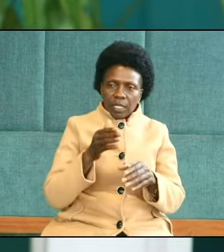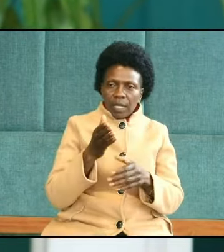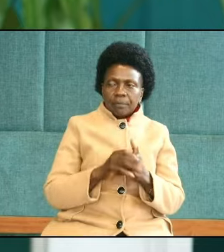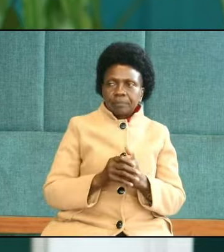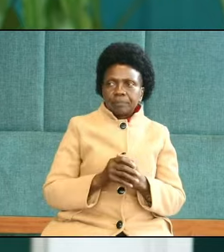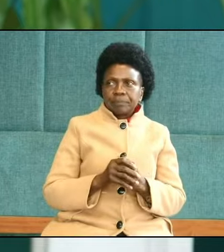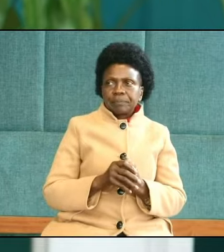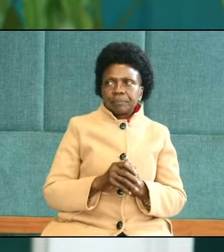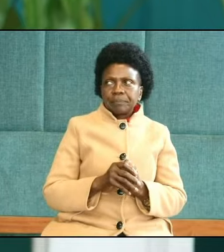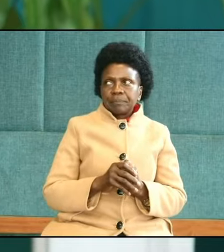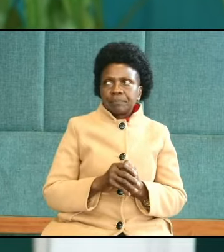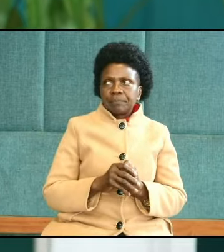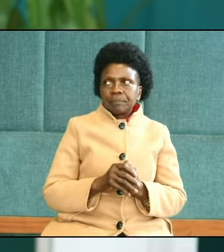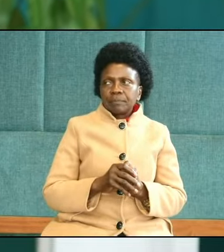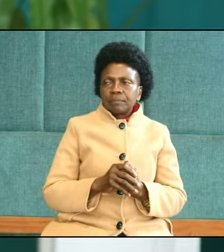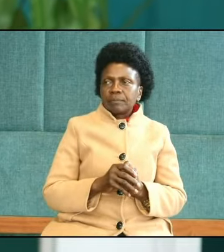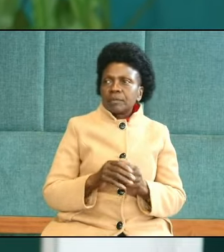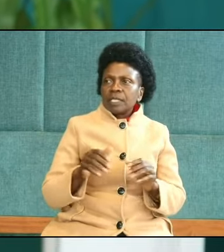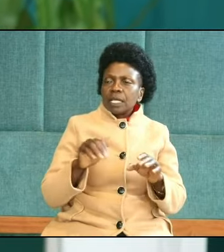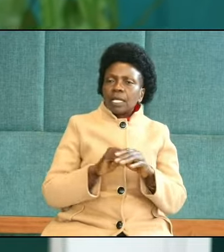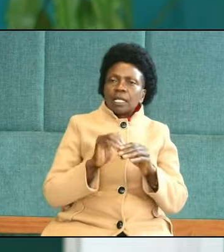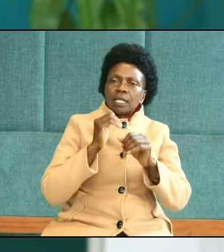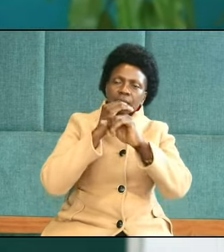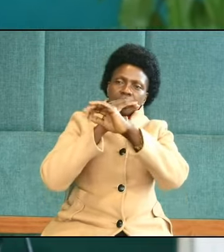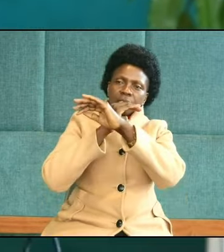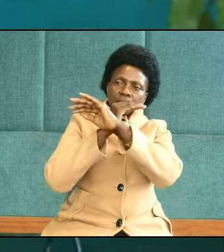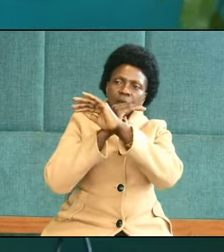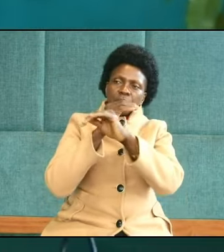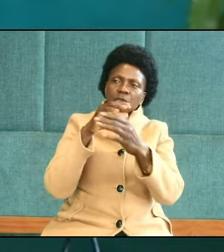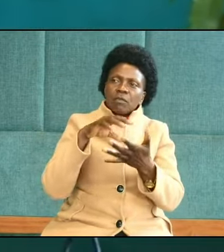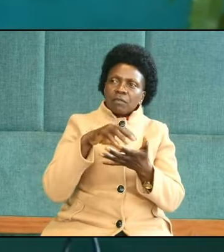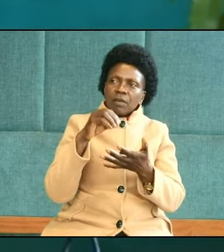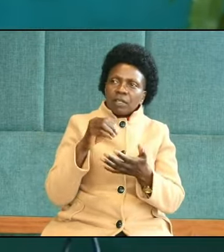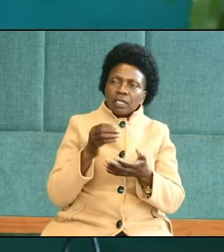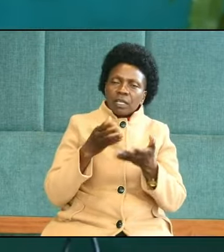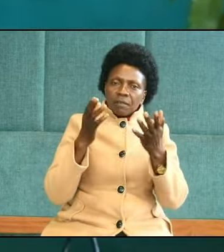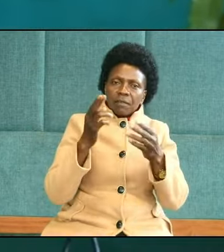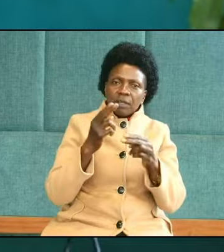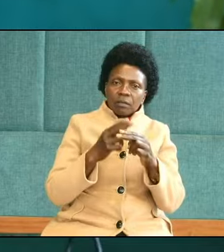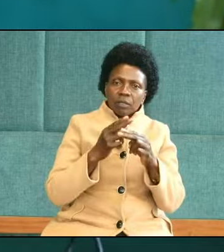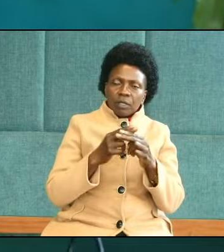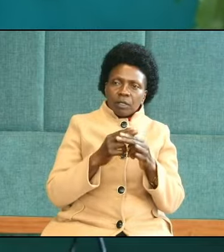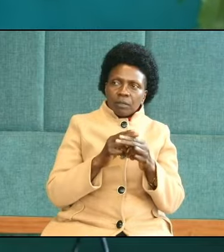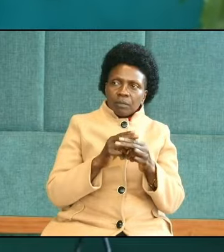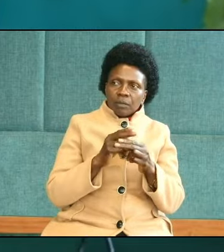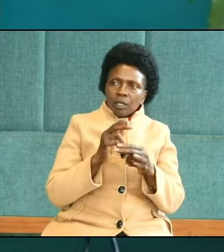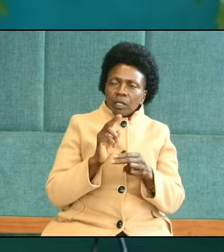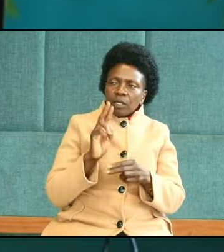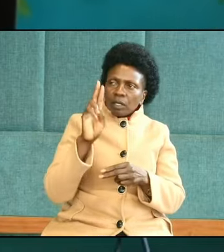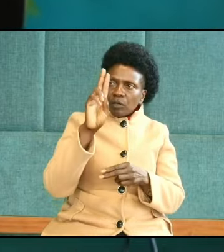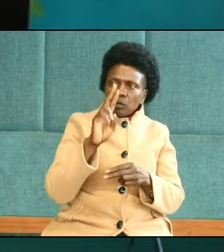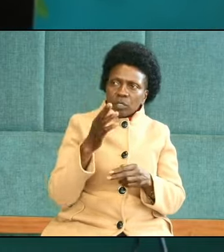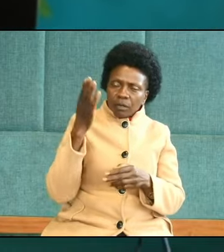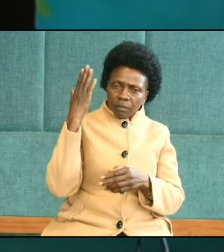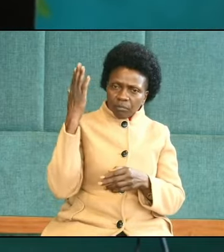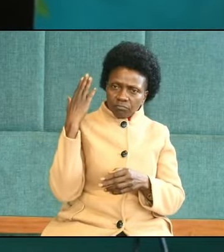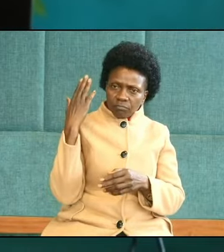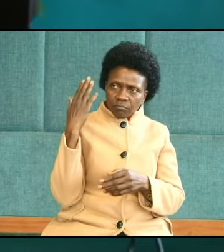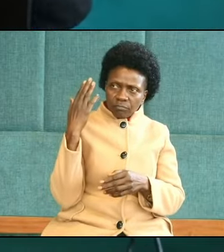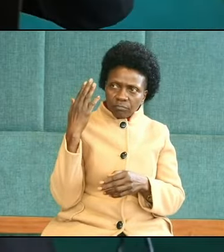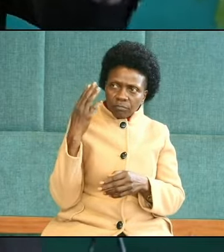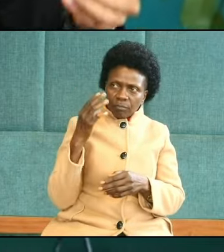meaning. Of course, in Zimbabwe, you'll find the name Innocent used quite a bit. I met this little girl the